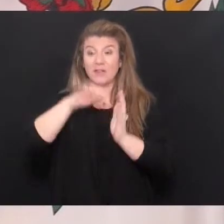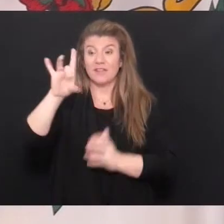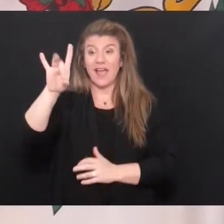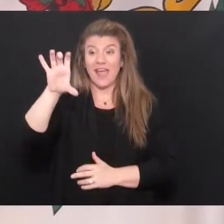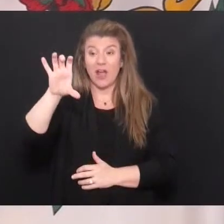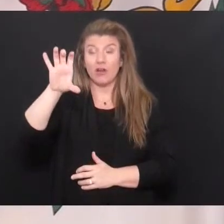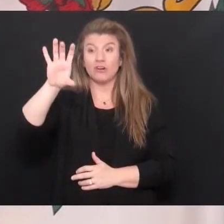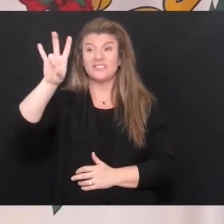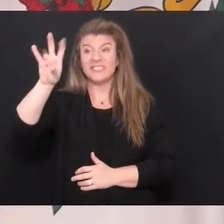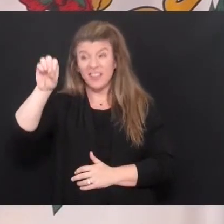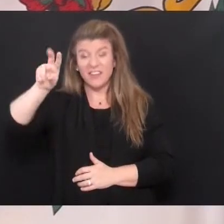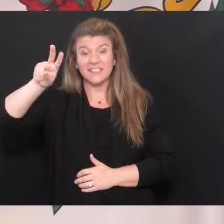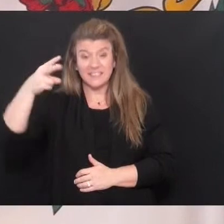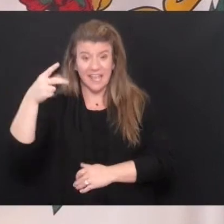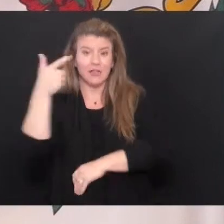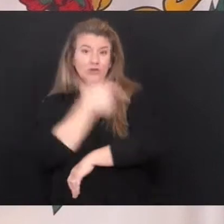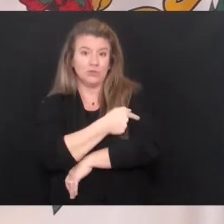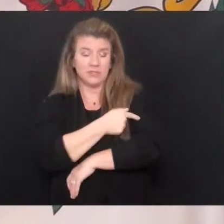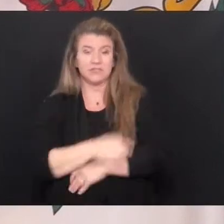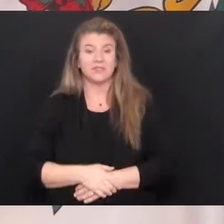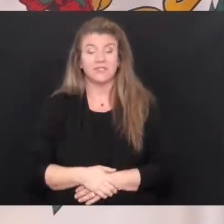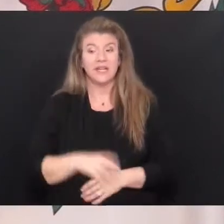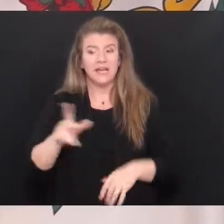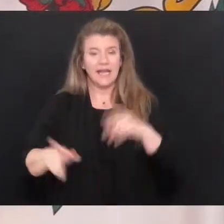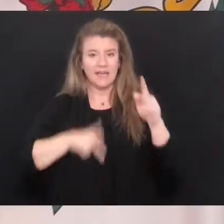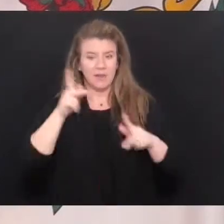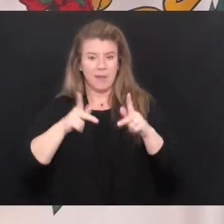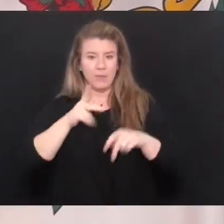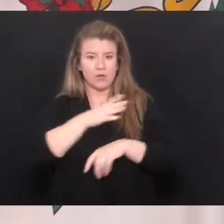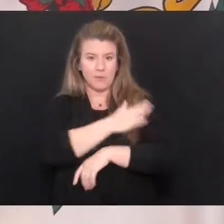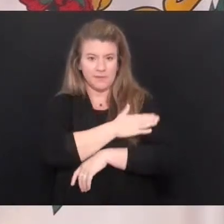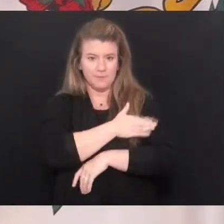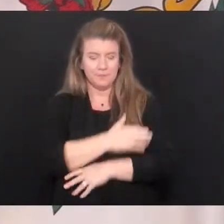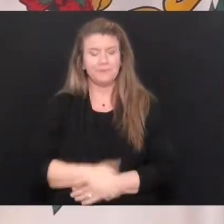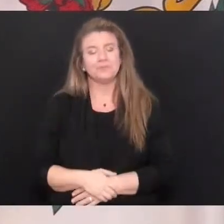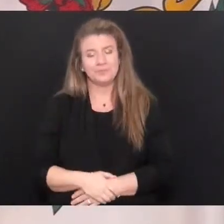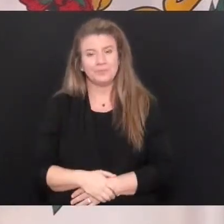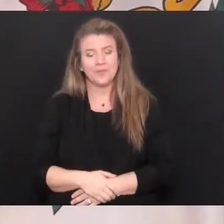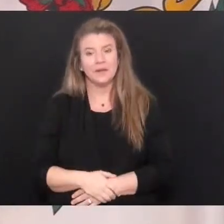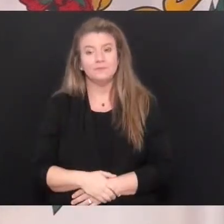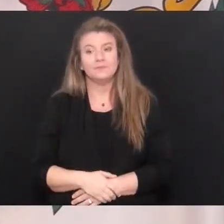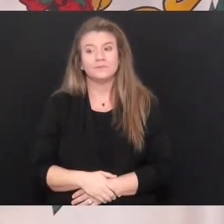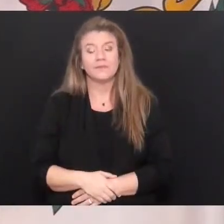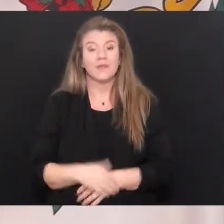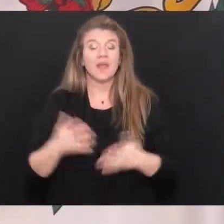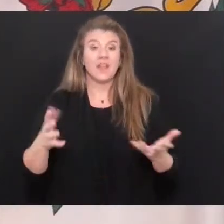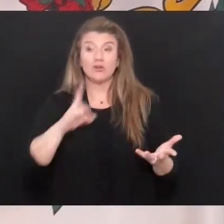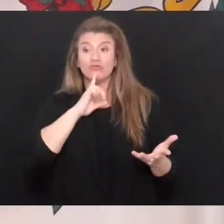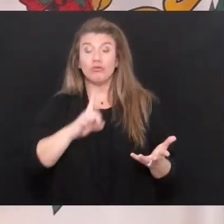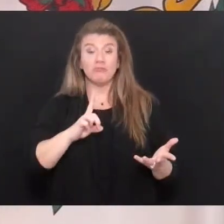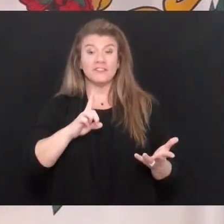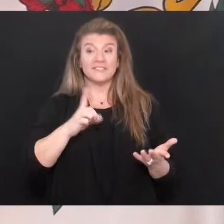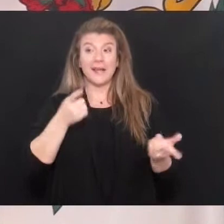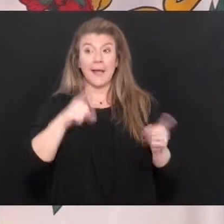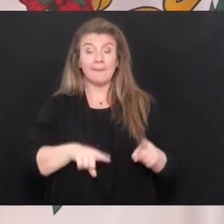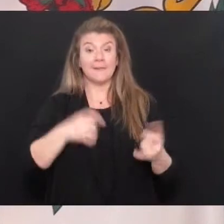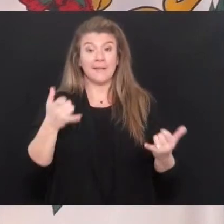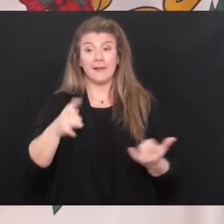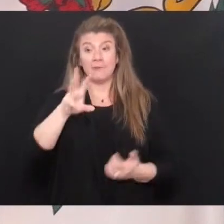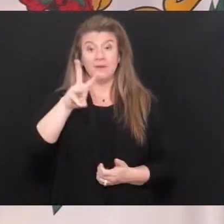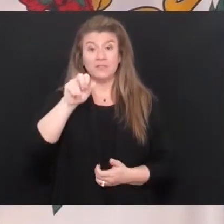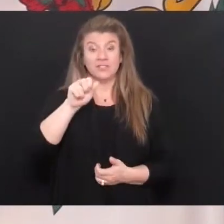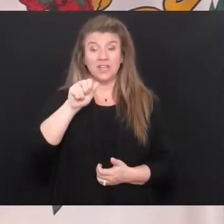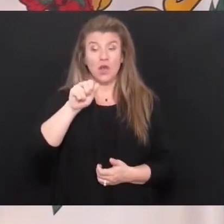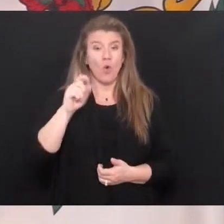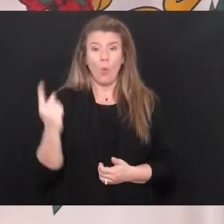480,870 second-round doses into people's arms. Now, the mere fact that in the state of West Virginia, all